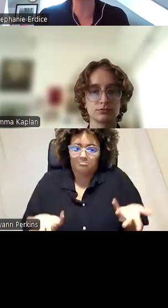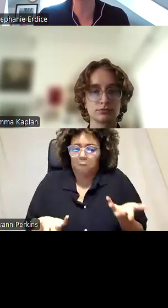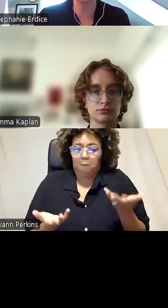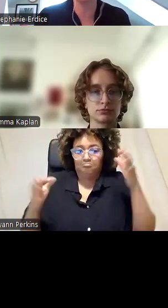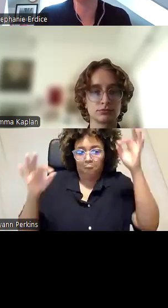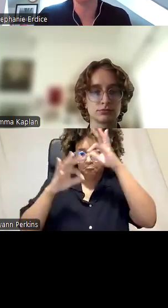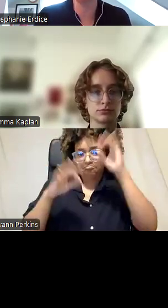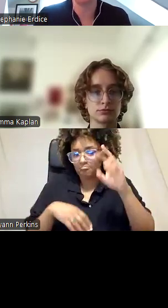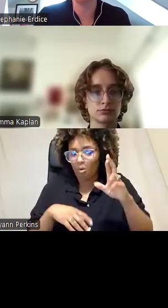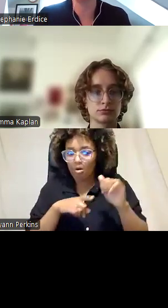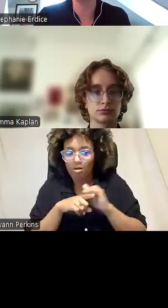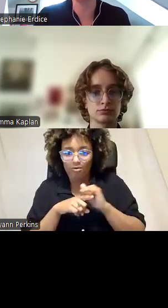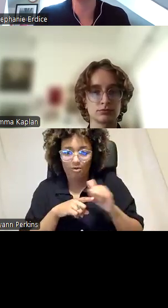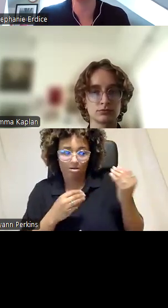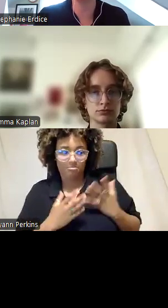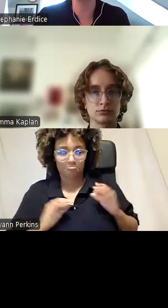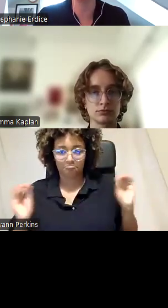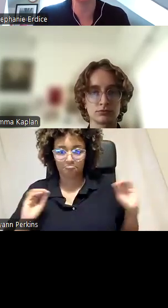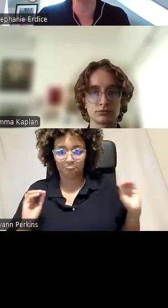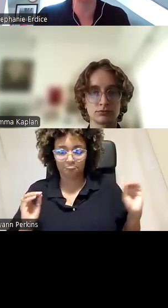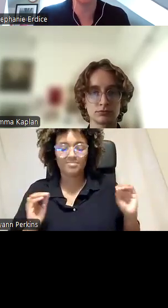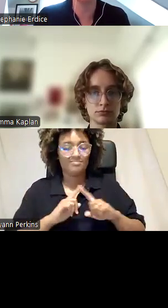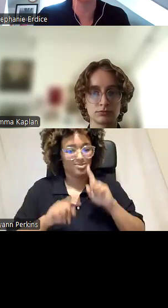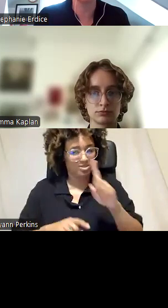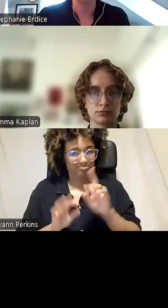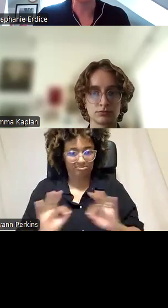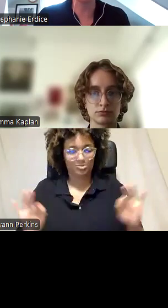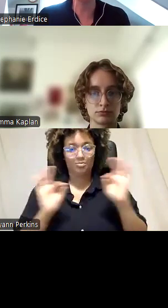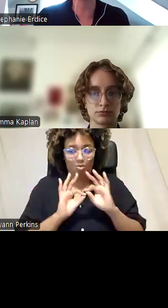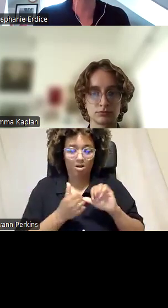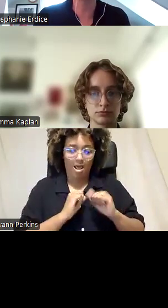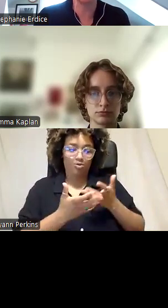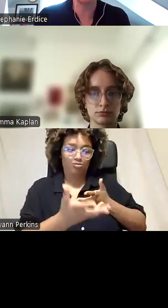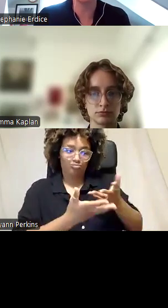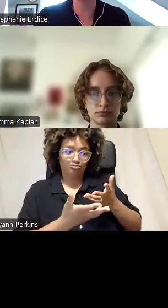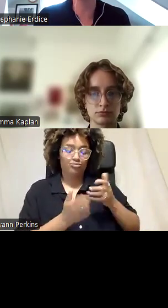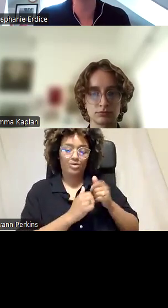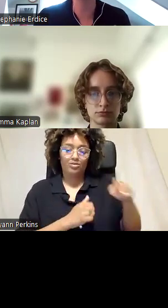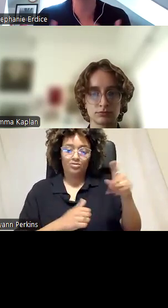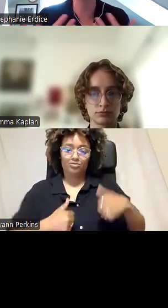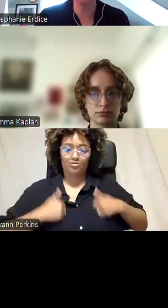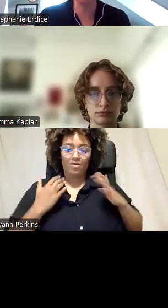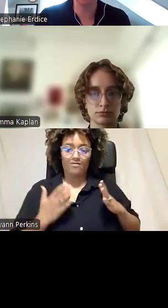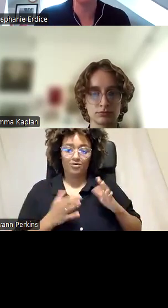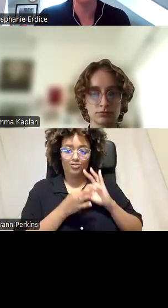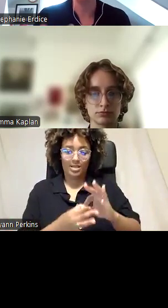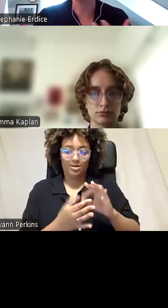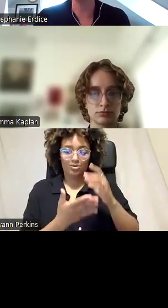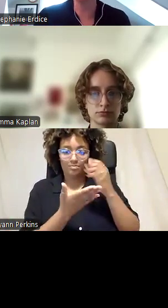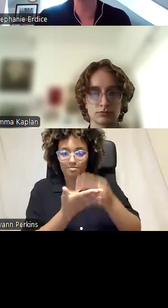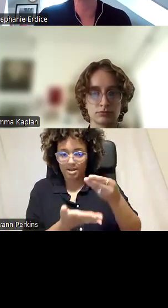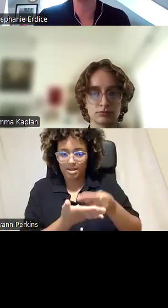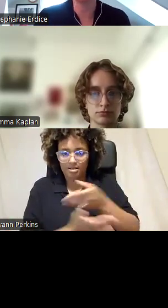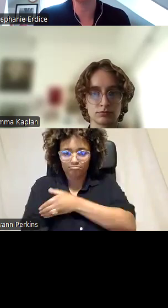just a crucial element of our advocacy to be able to talk to survivors about money and to be able to empower them